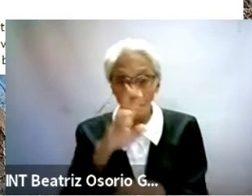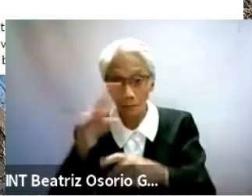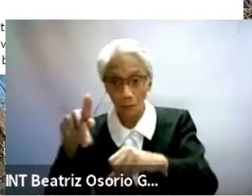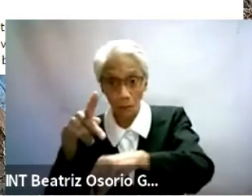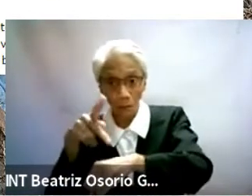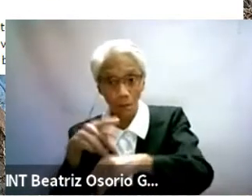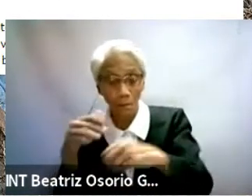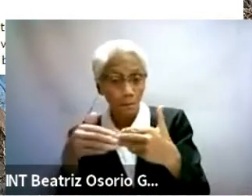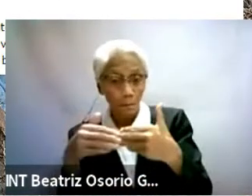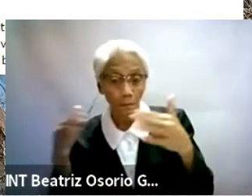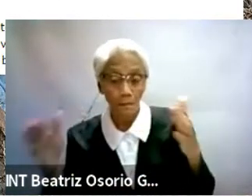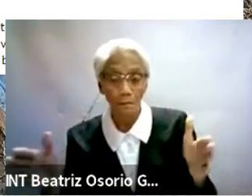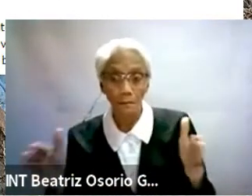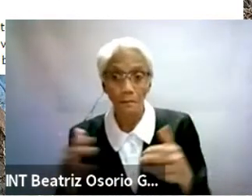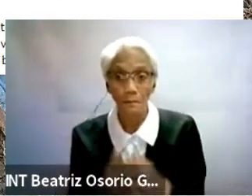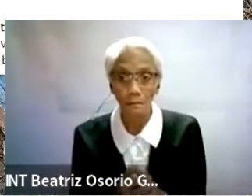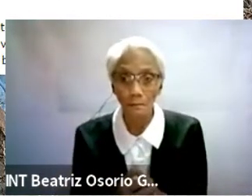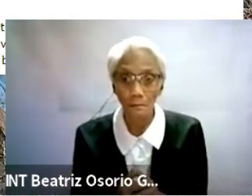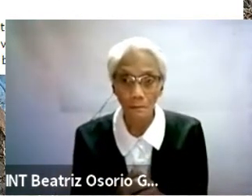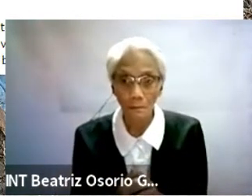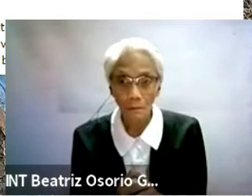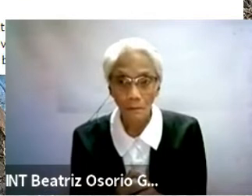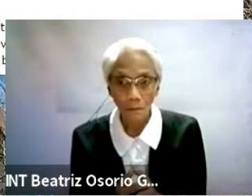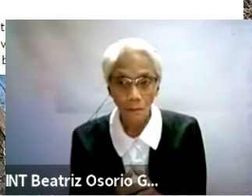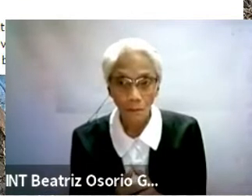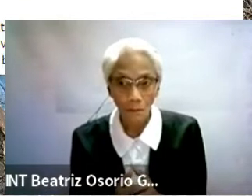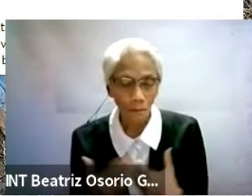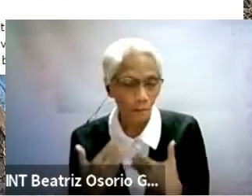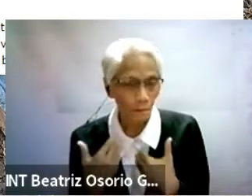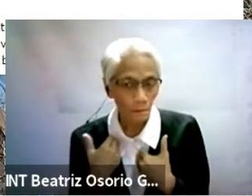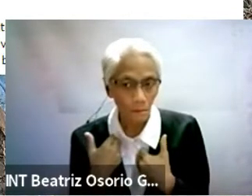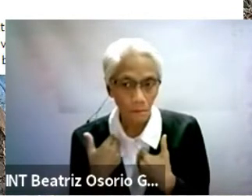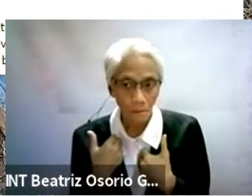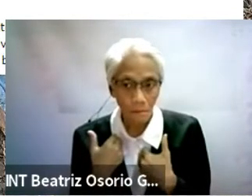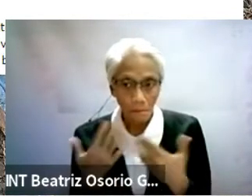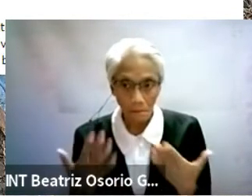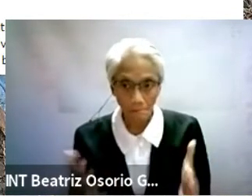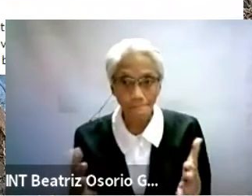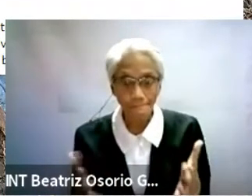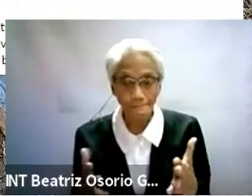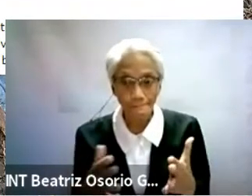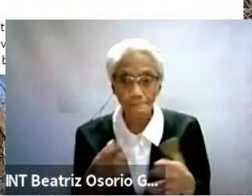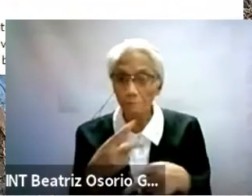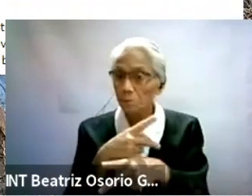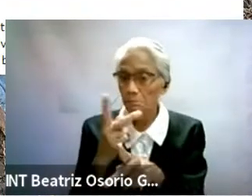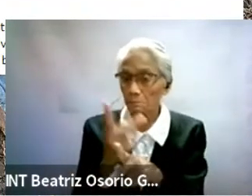General, the Philippines Kids Online Project has recently produced its own